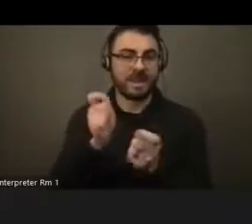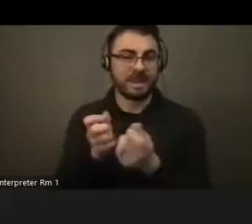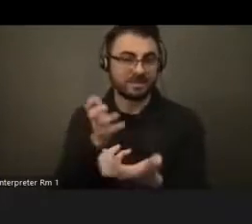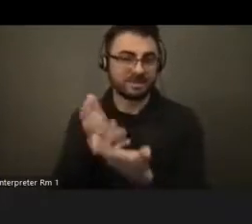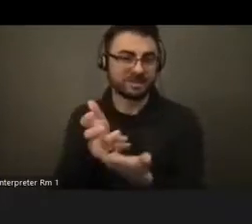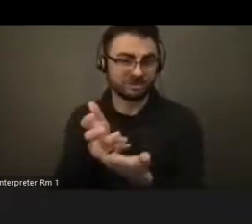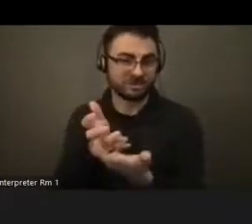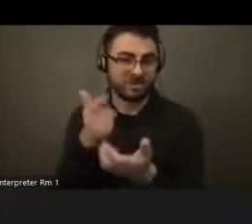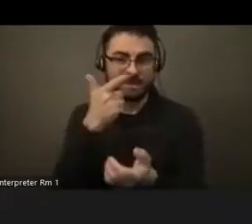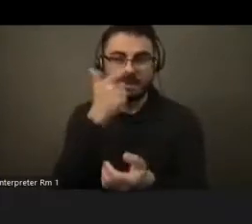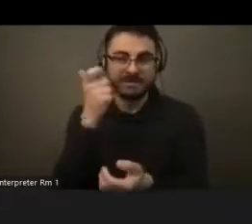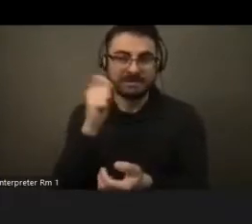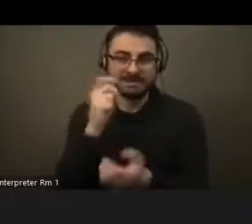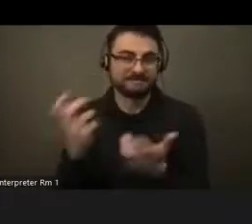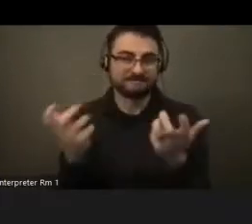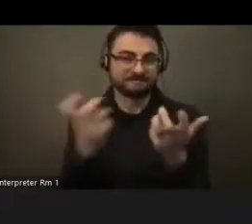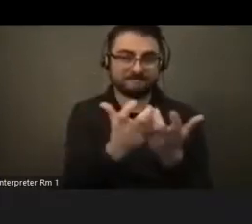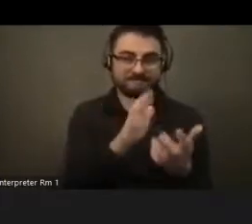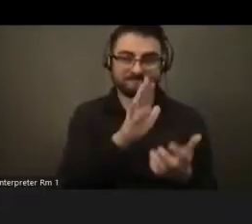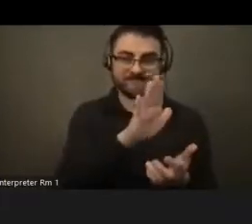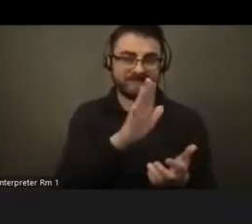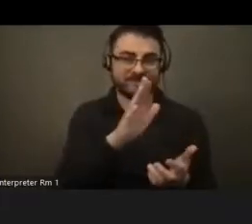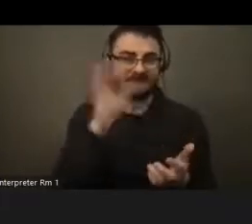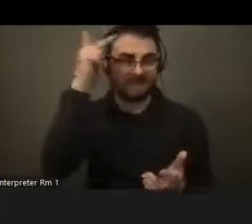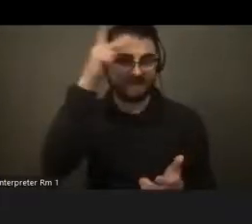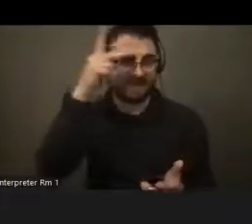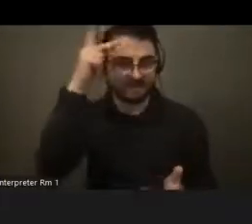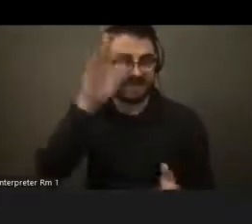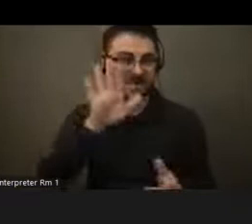their philosophies and positions.